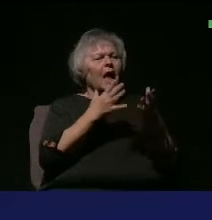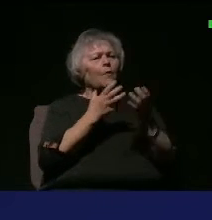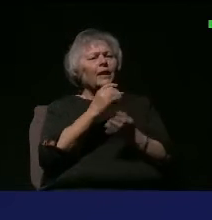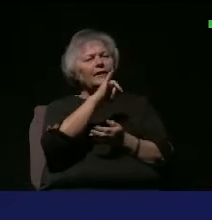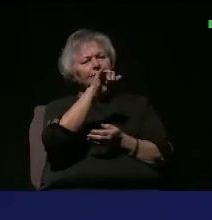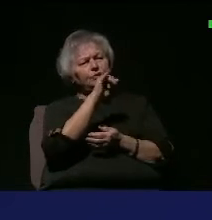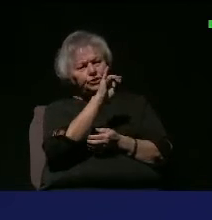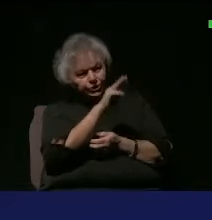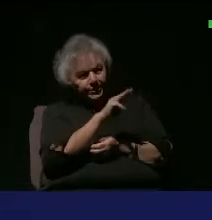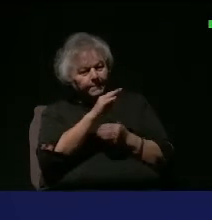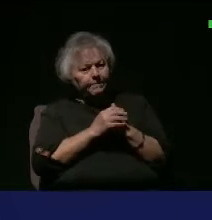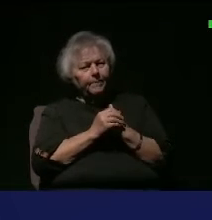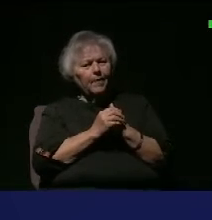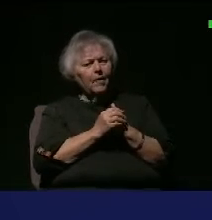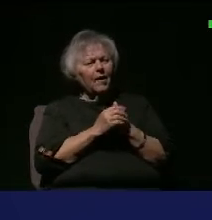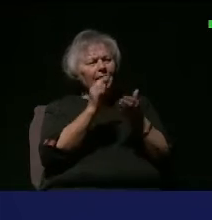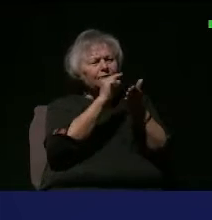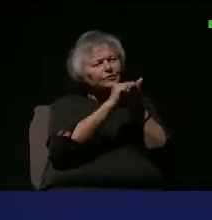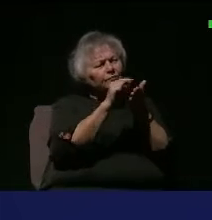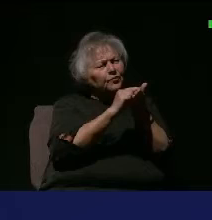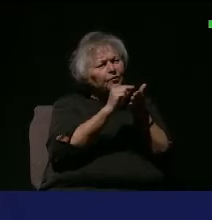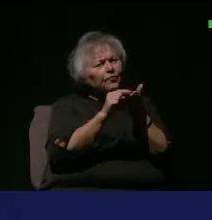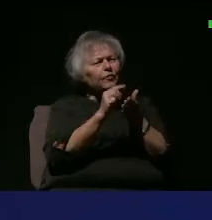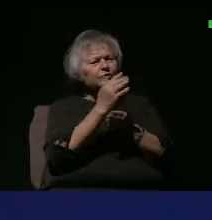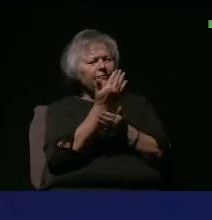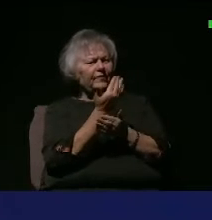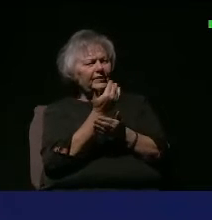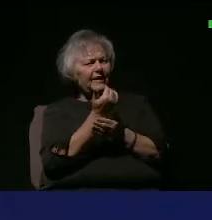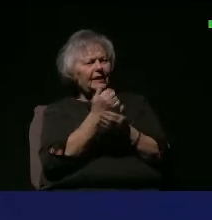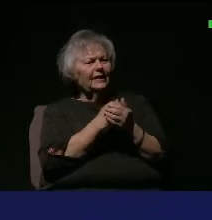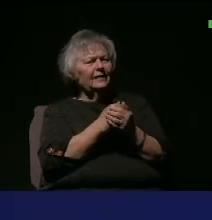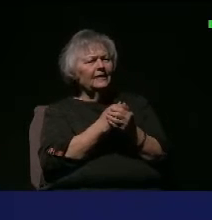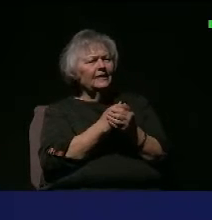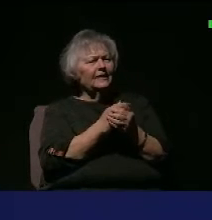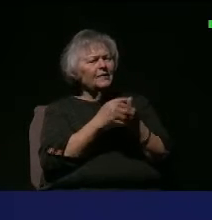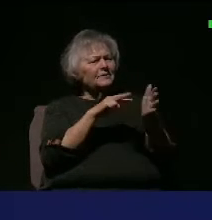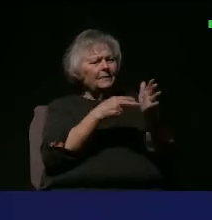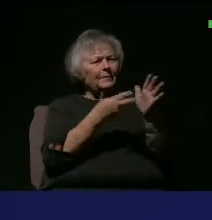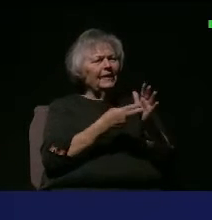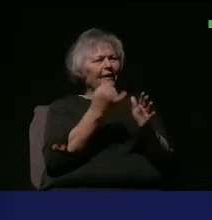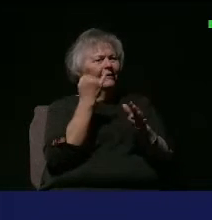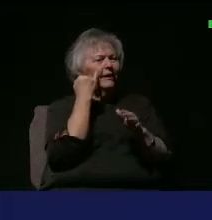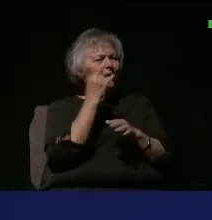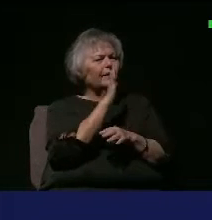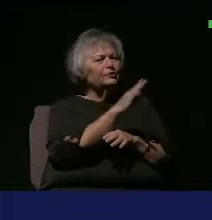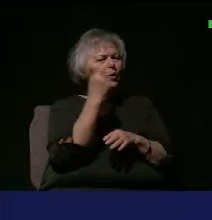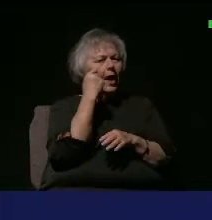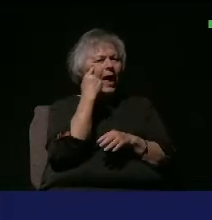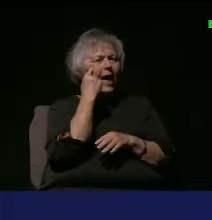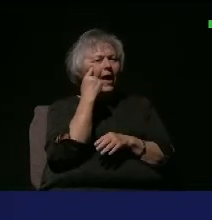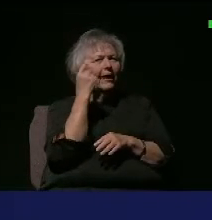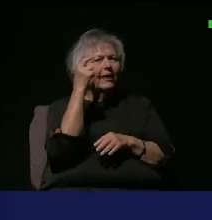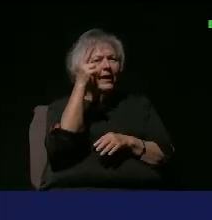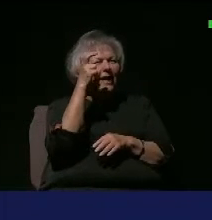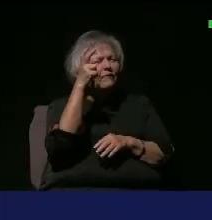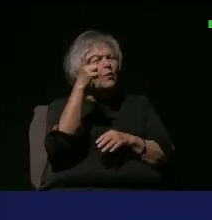question. What does this passage mean in verse 15 when it says, "Is your eye evil because I'm generous?" Does that relate? Do you see